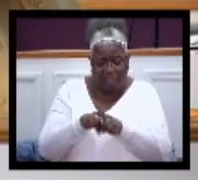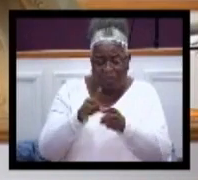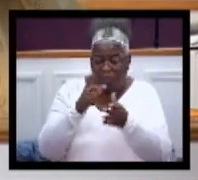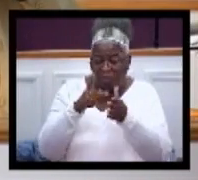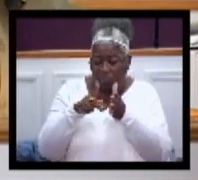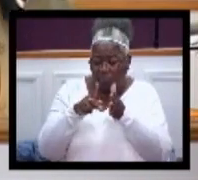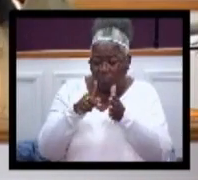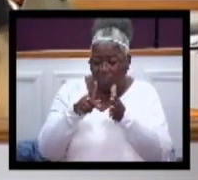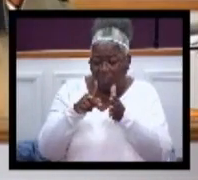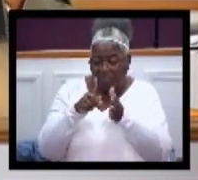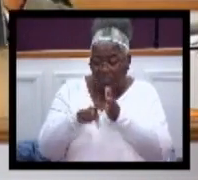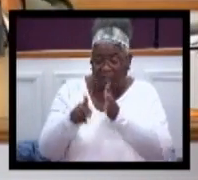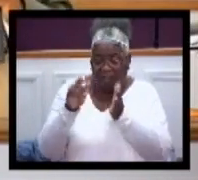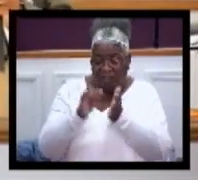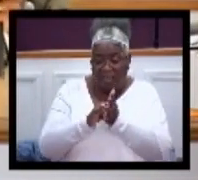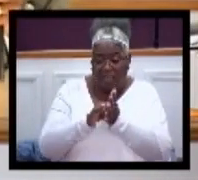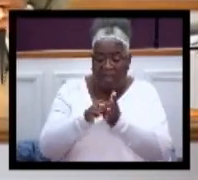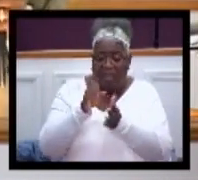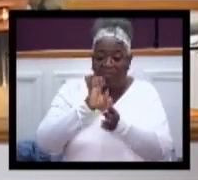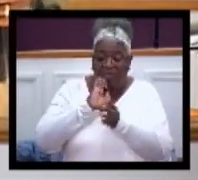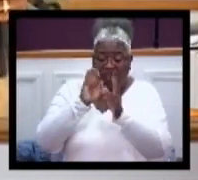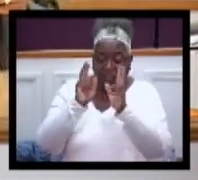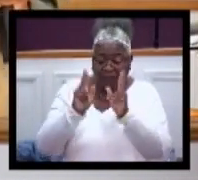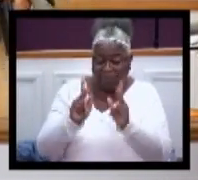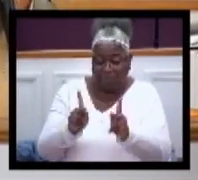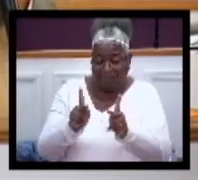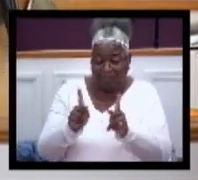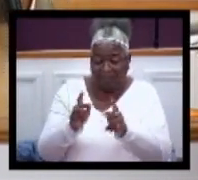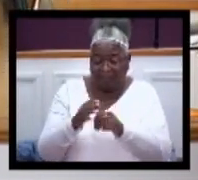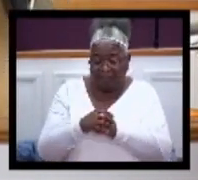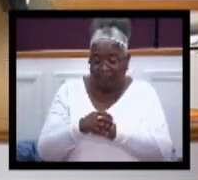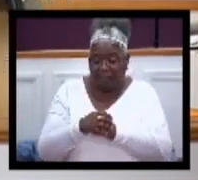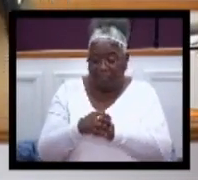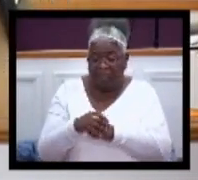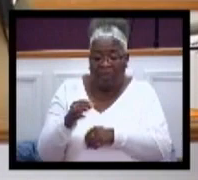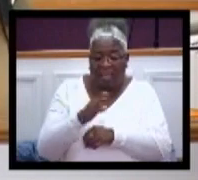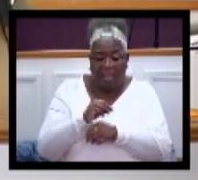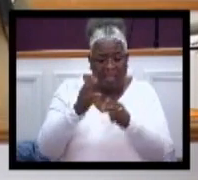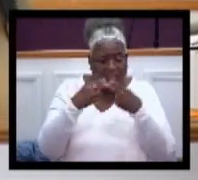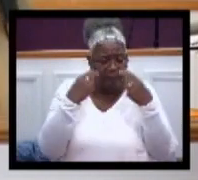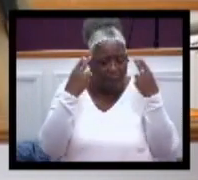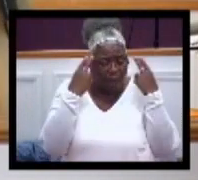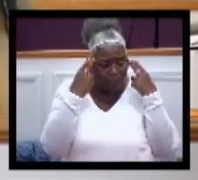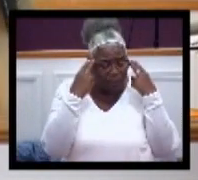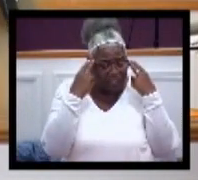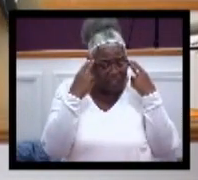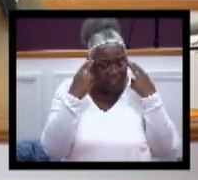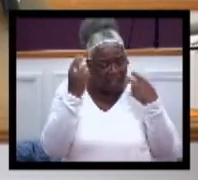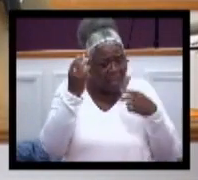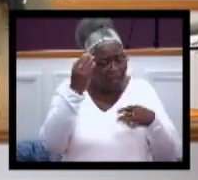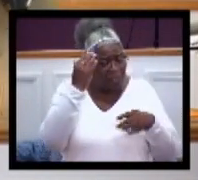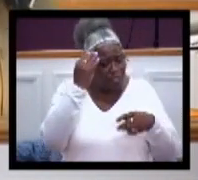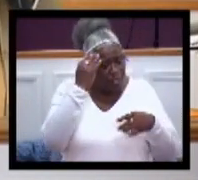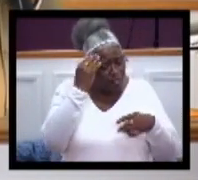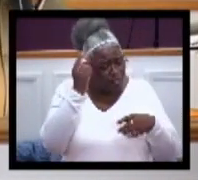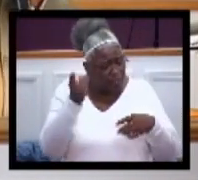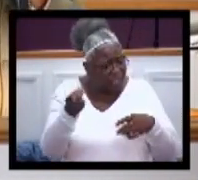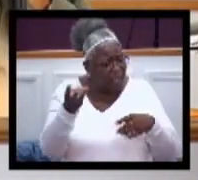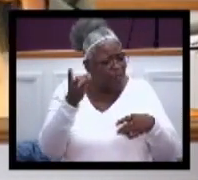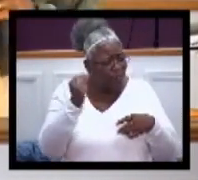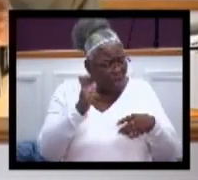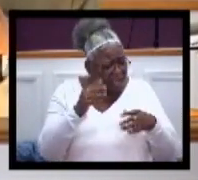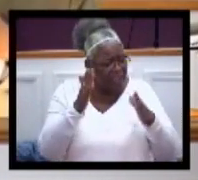did that Egyptian? Are y'all with me? And Moses then knew he was